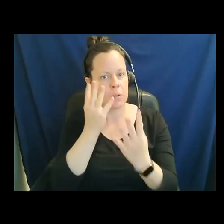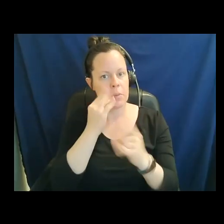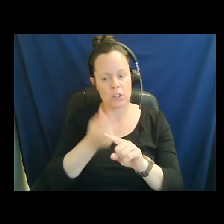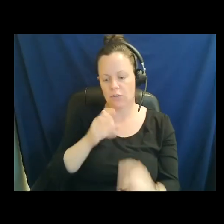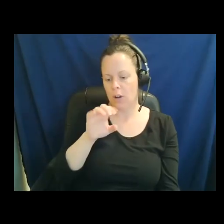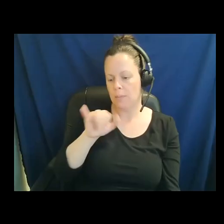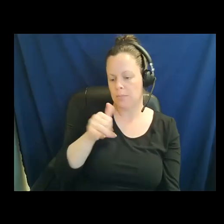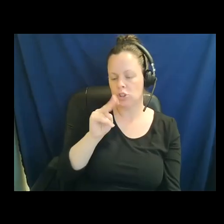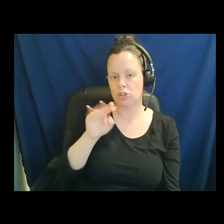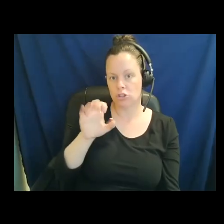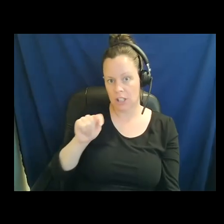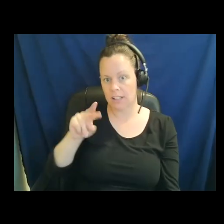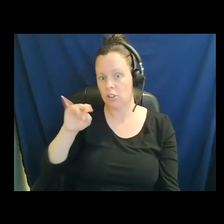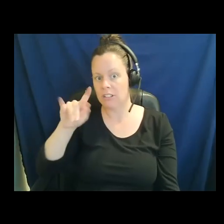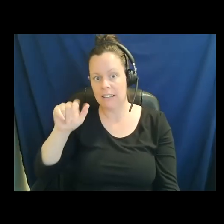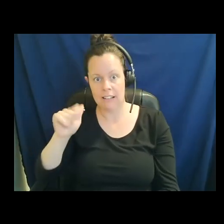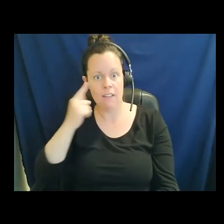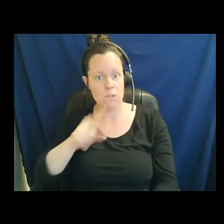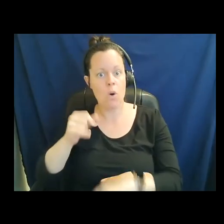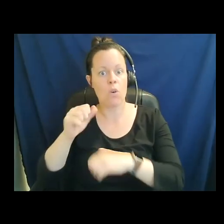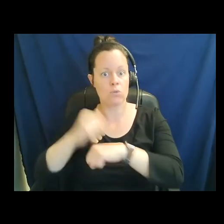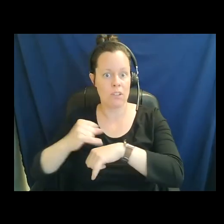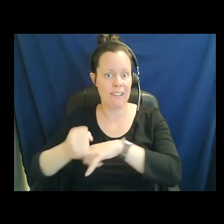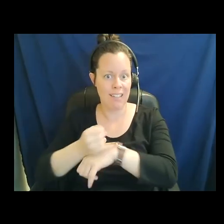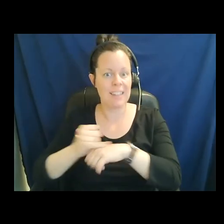Rock Island County, and then the state will continue to update numbers over